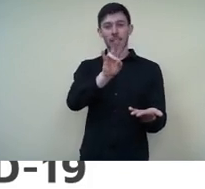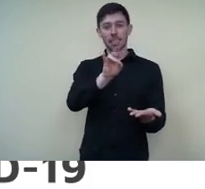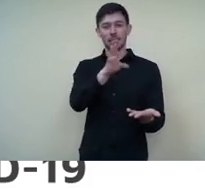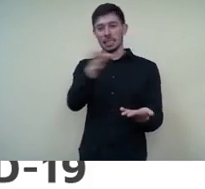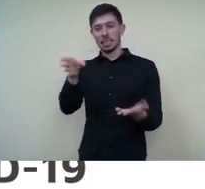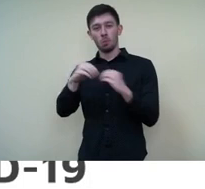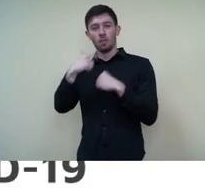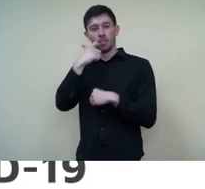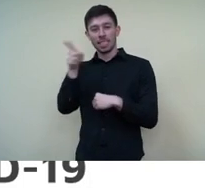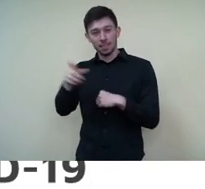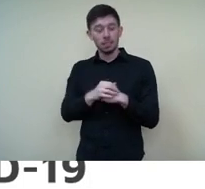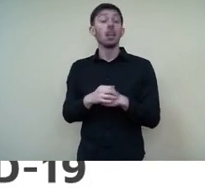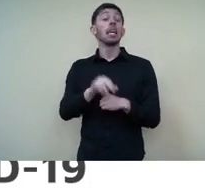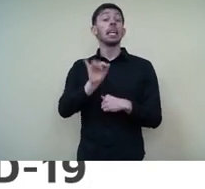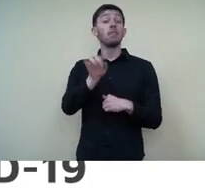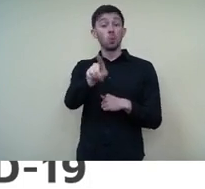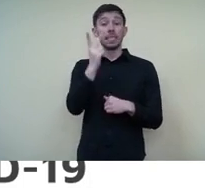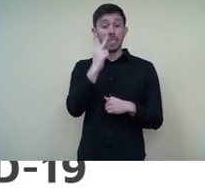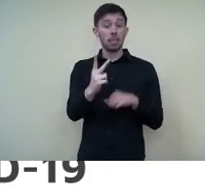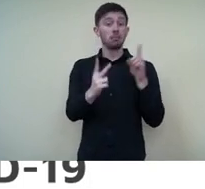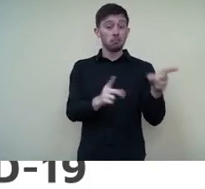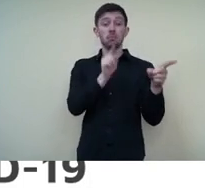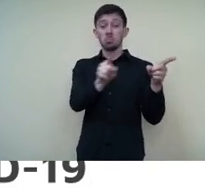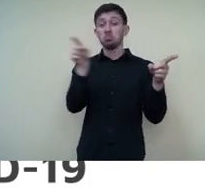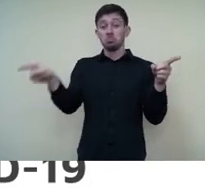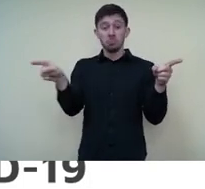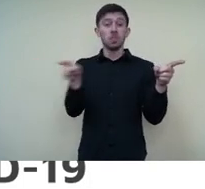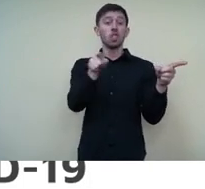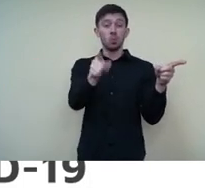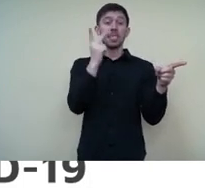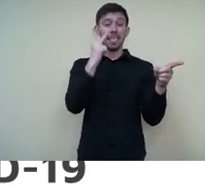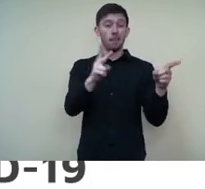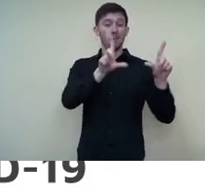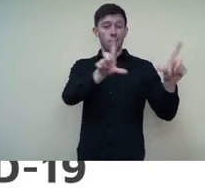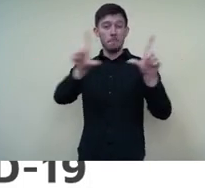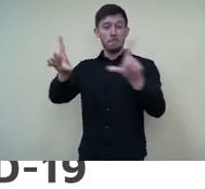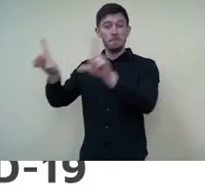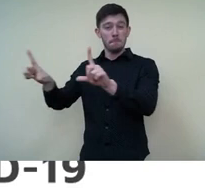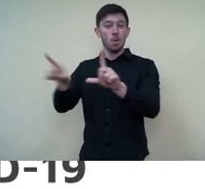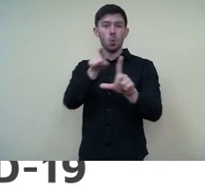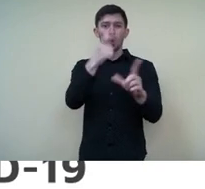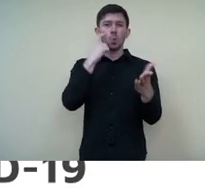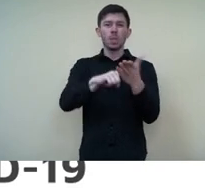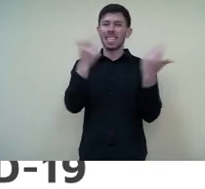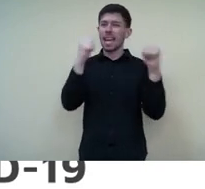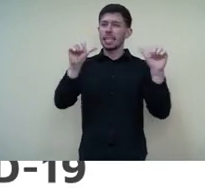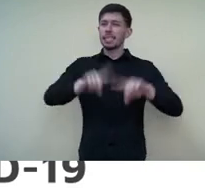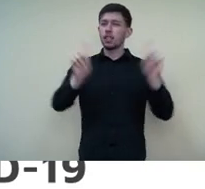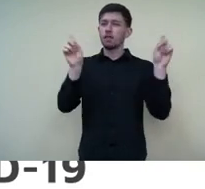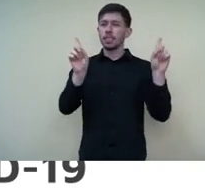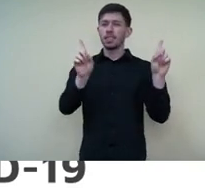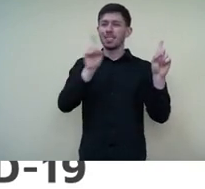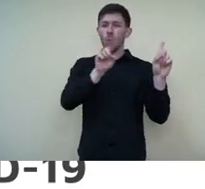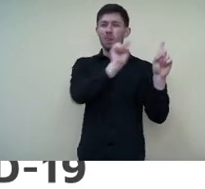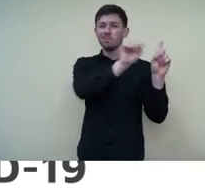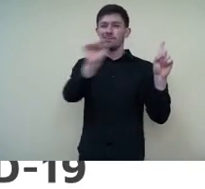is more recent. So if you just look at these 3 things, and you just look at the framing of them, do you guys notice anything different within the framing